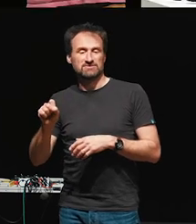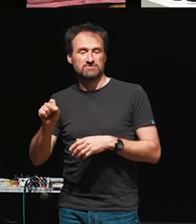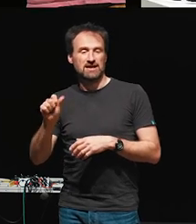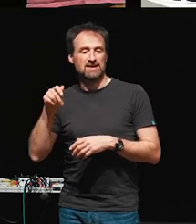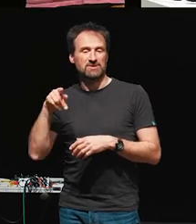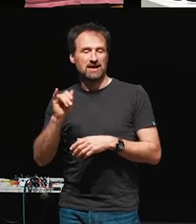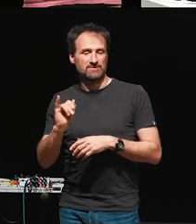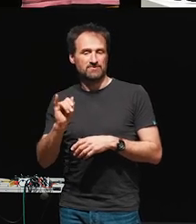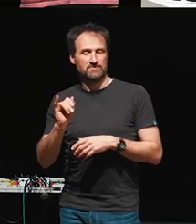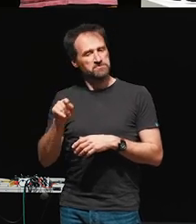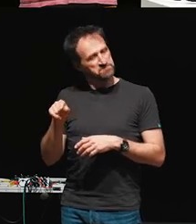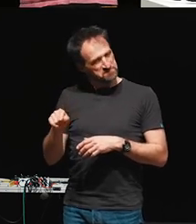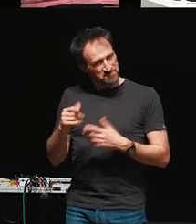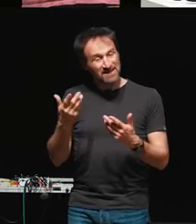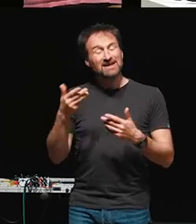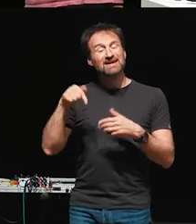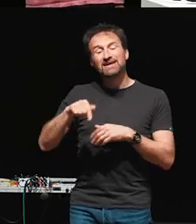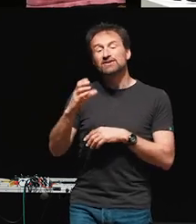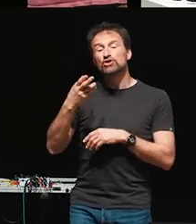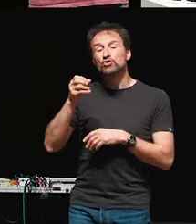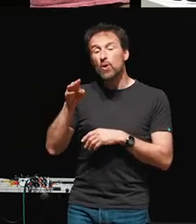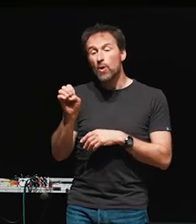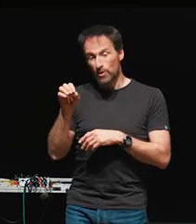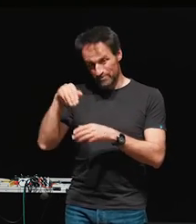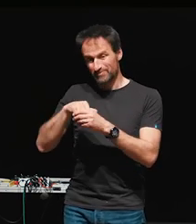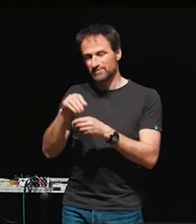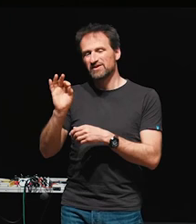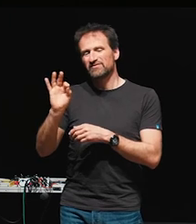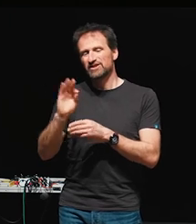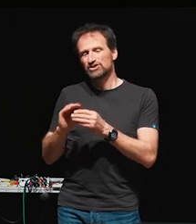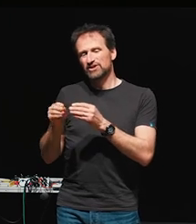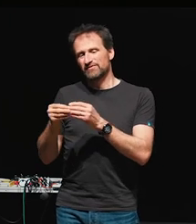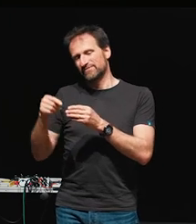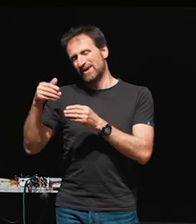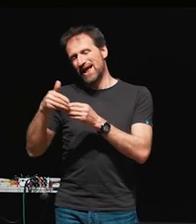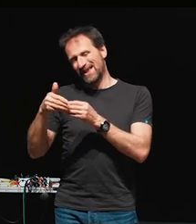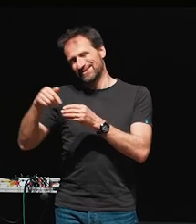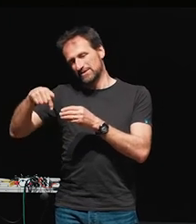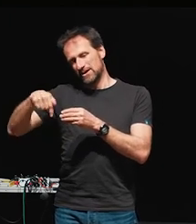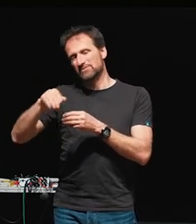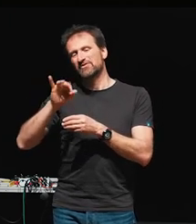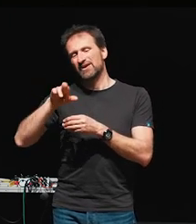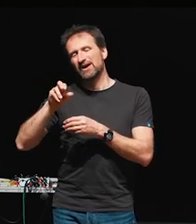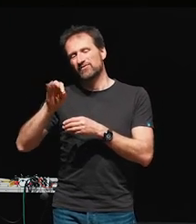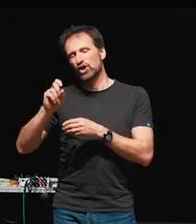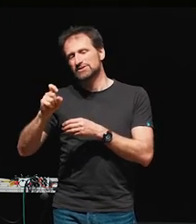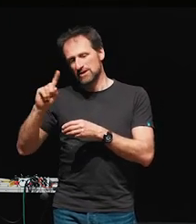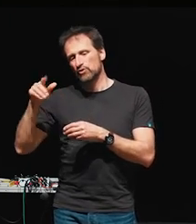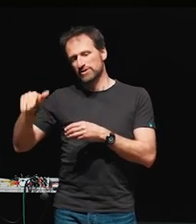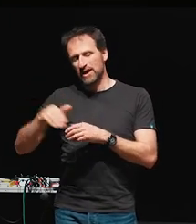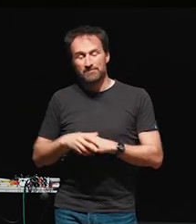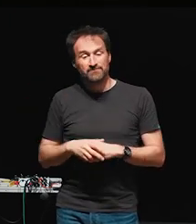widely implemented yet. It's available in Chrome and behind a feature flag in Firefox. But essentially, it lets you render stuff to a